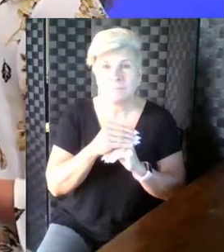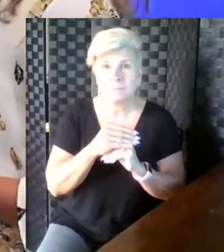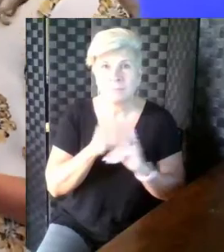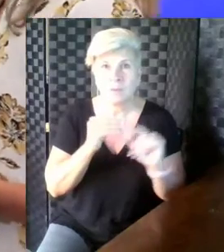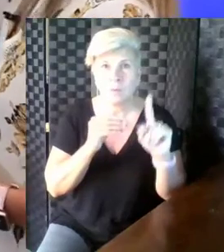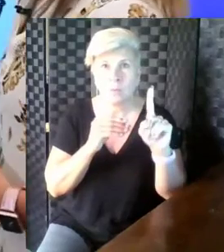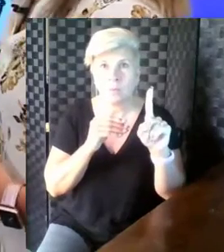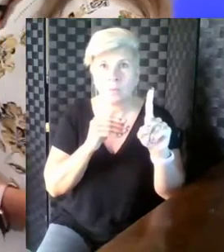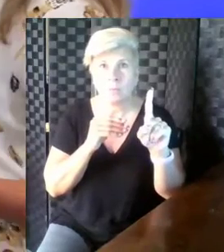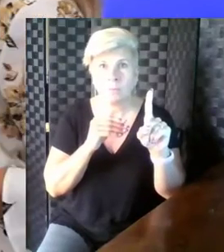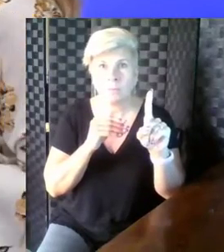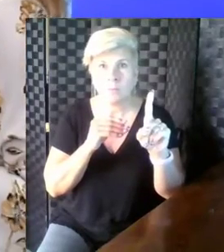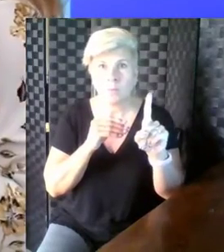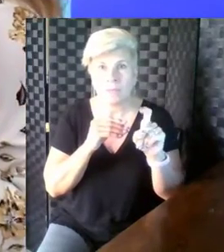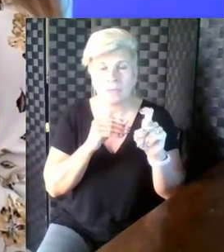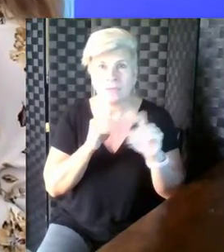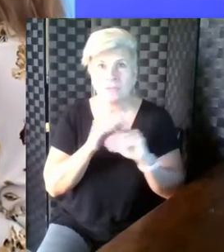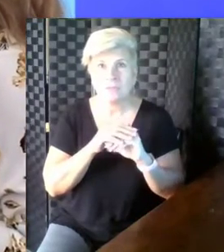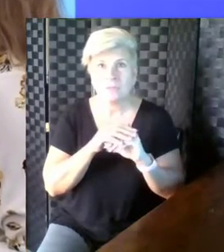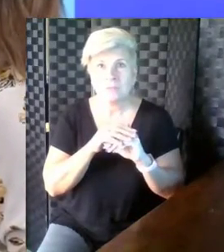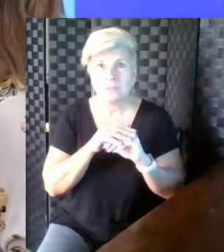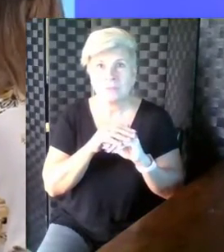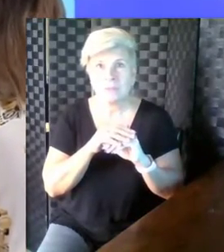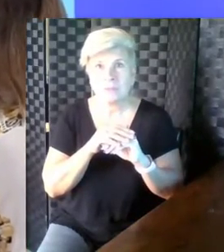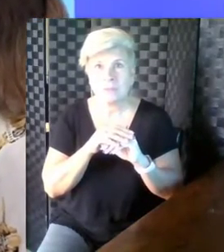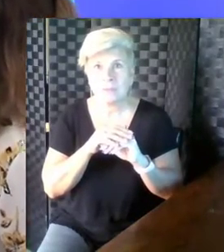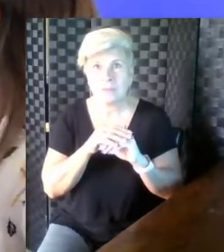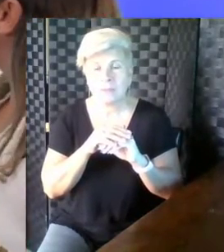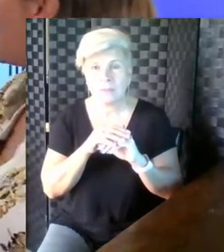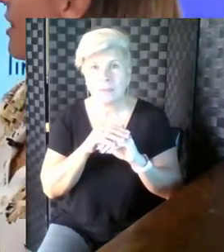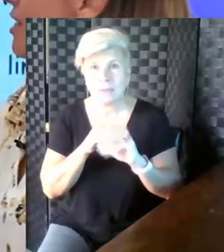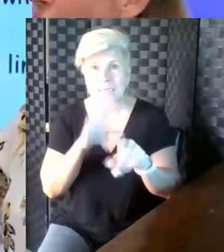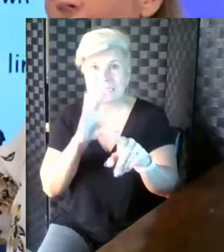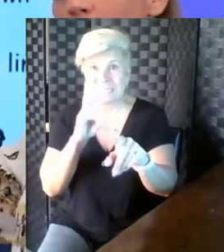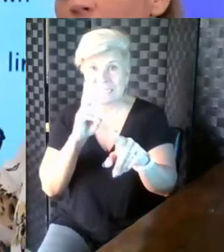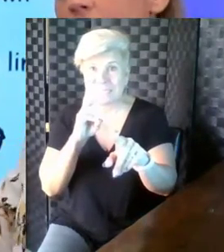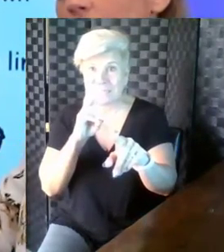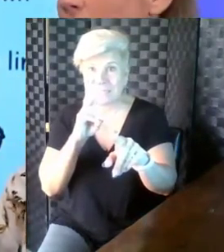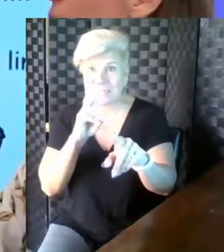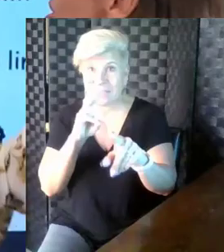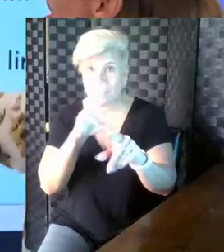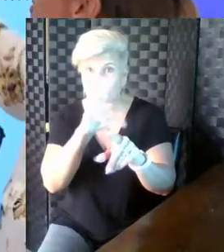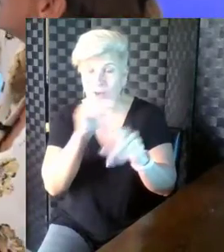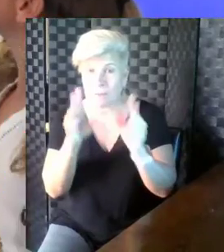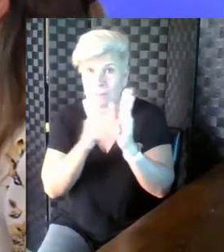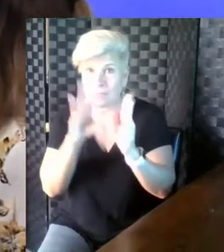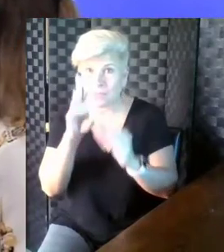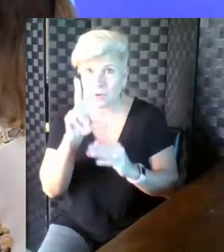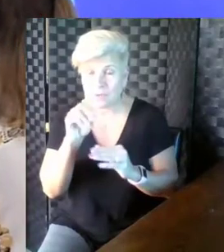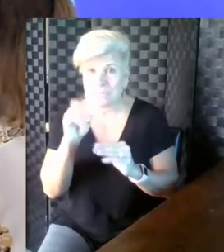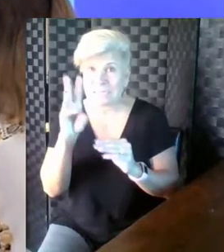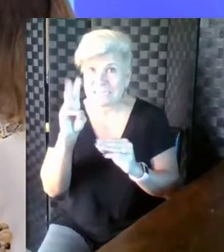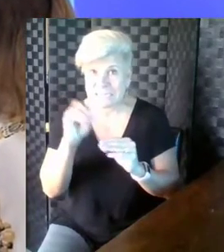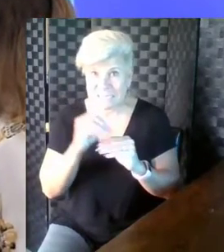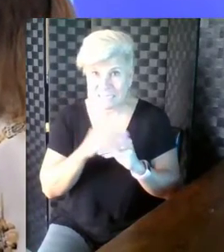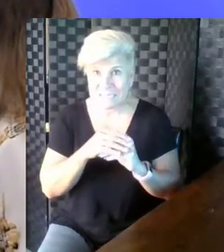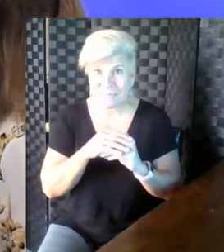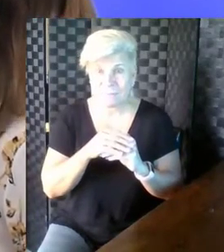start adding. I'm going to keep my 100. I'm going to add 30 plus 30, which gives me